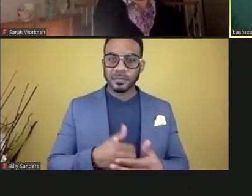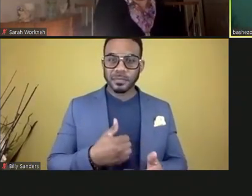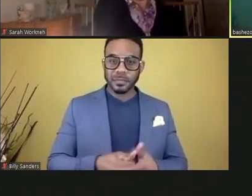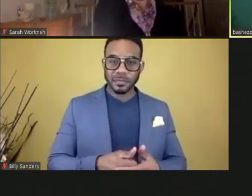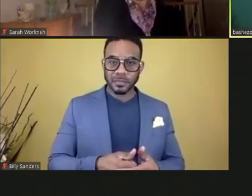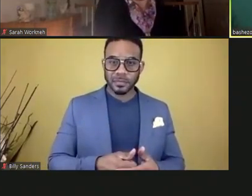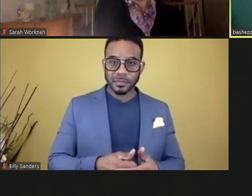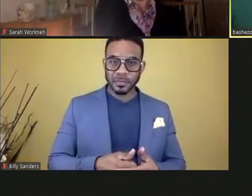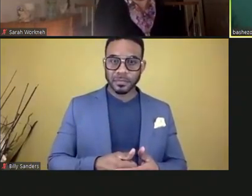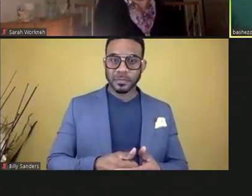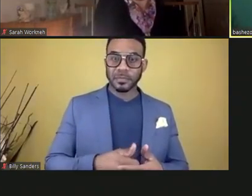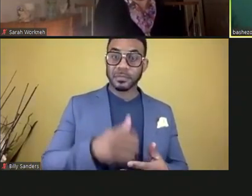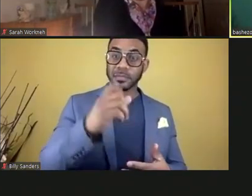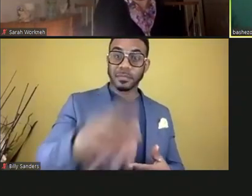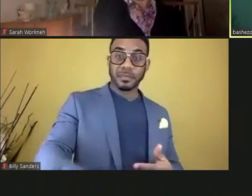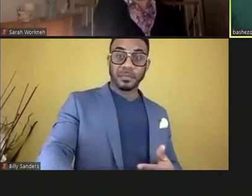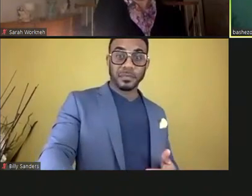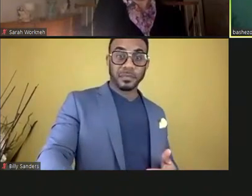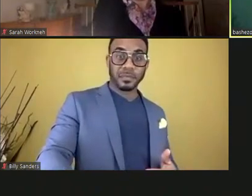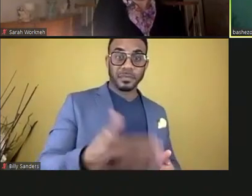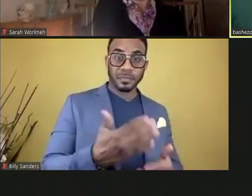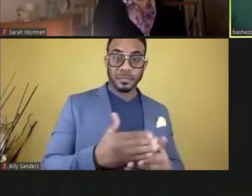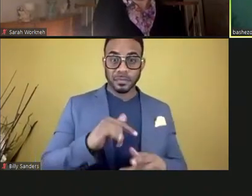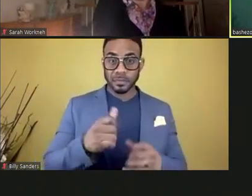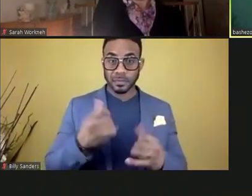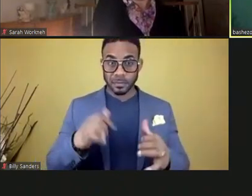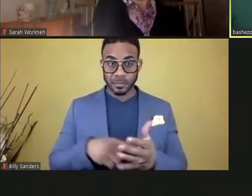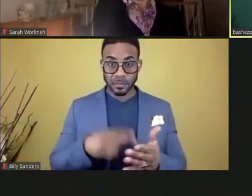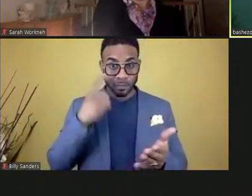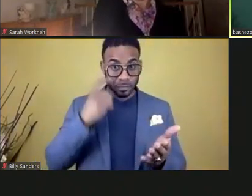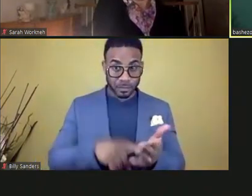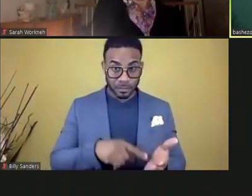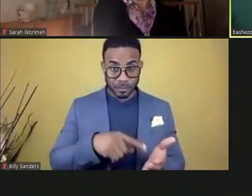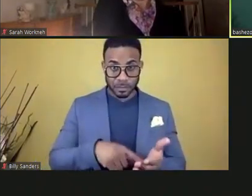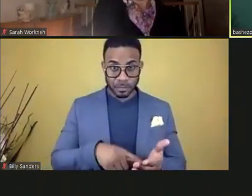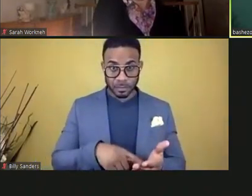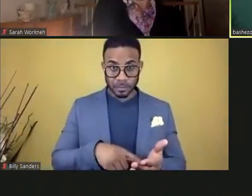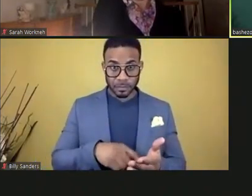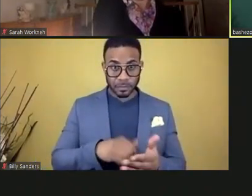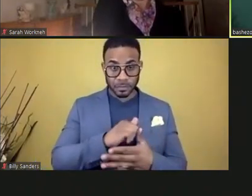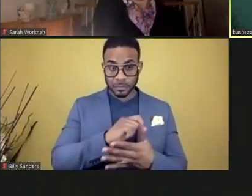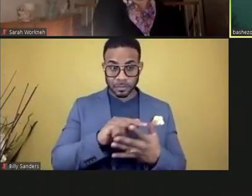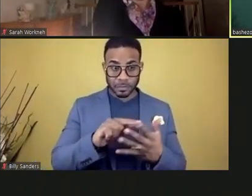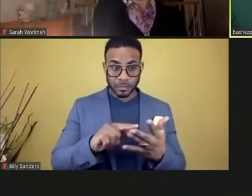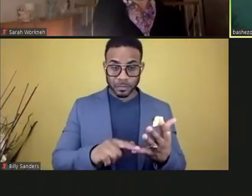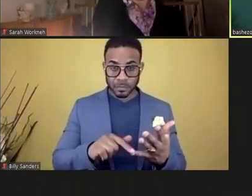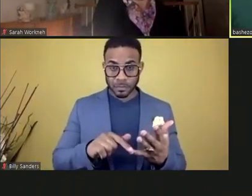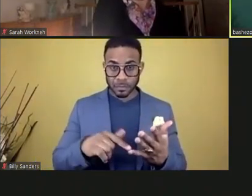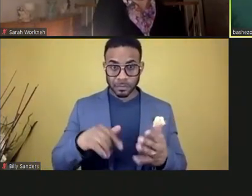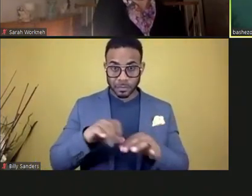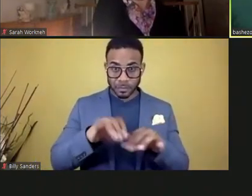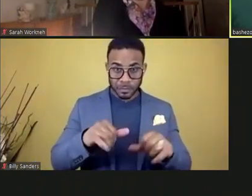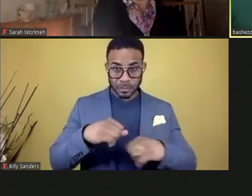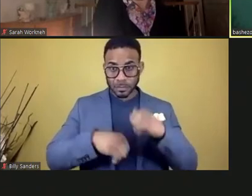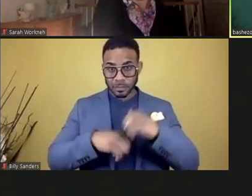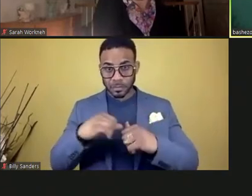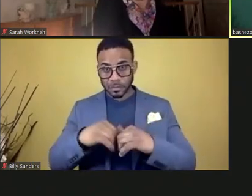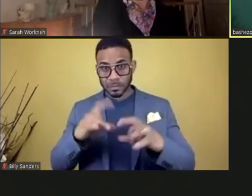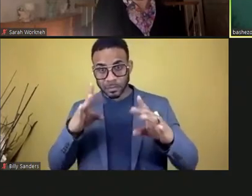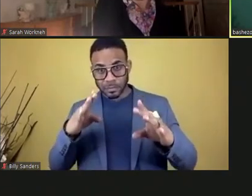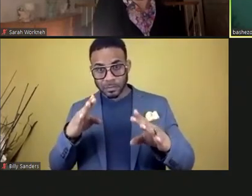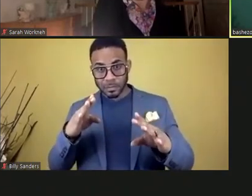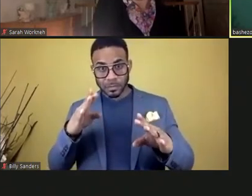But just the fact that we are trying to do this acknowledges all of the systems and structures and violence